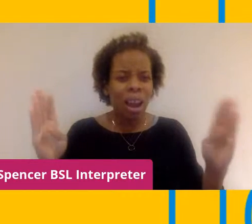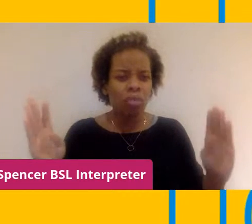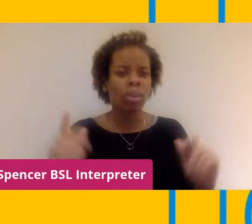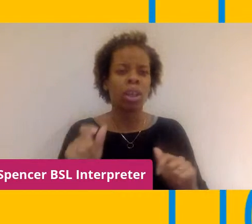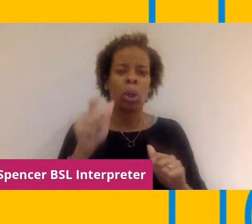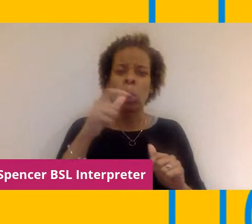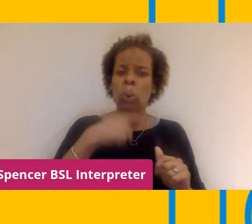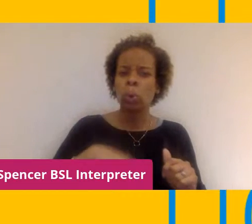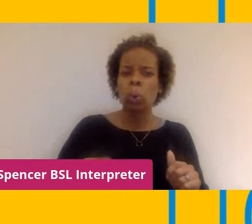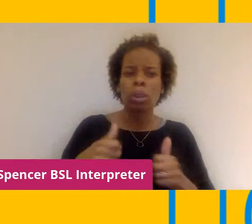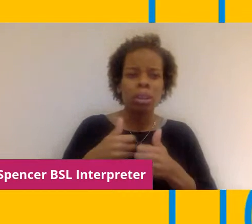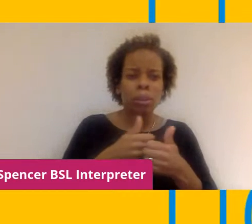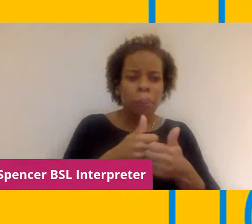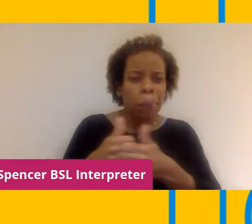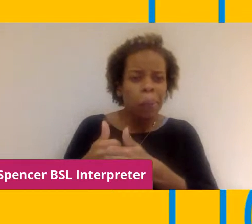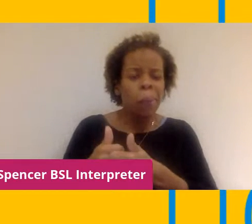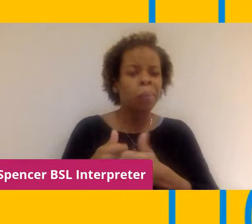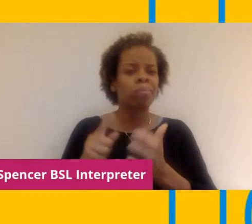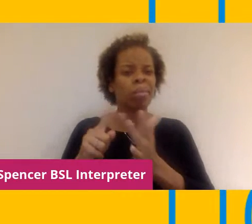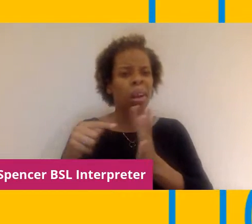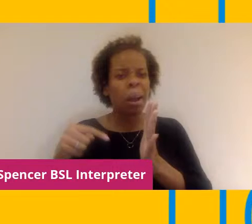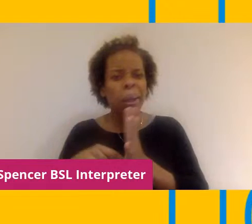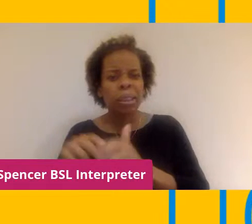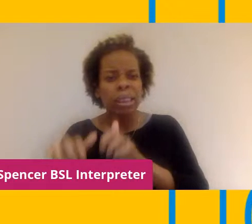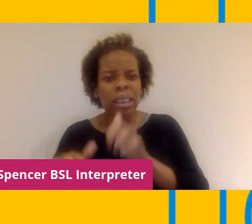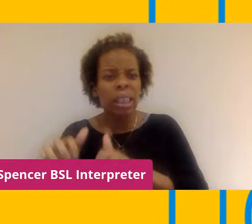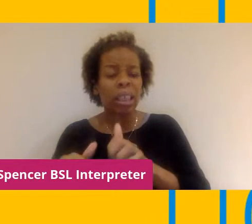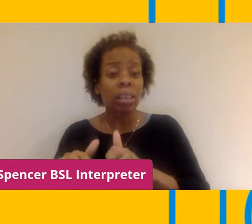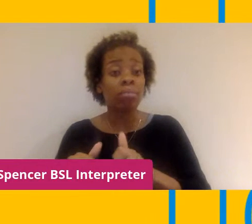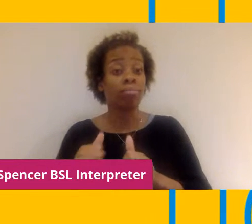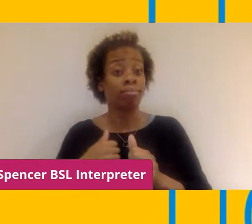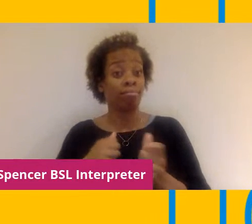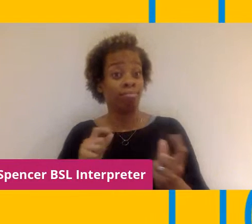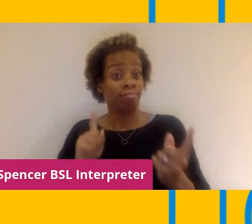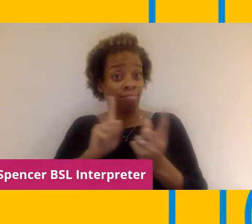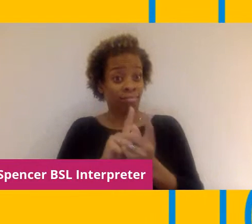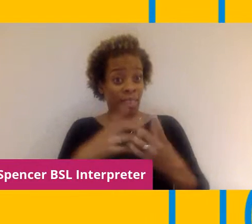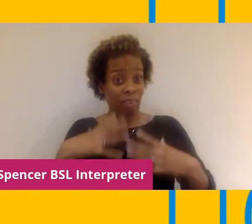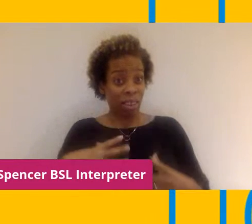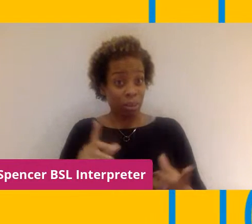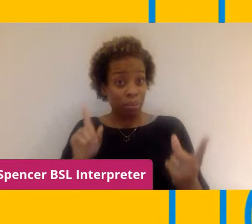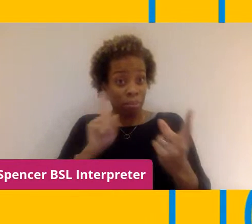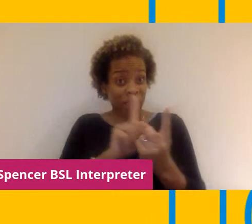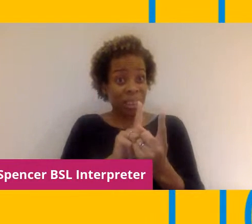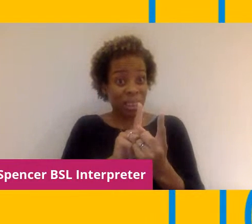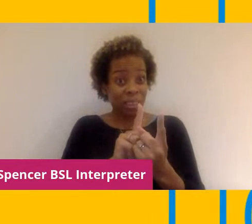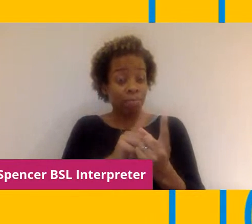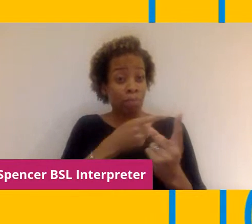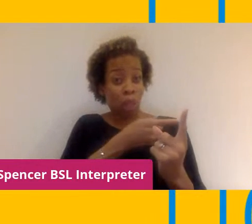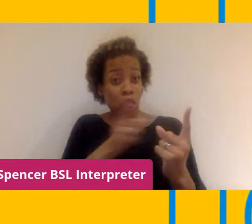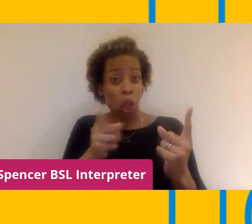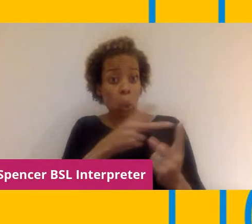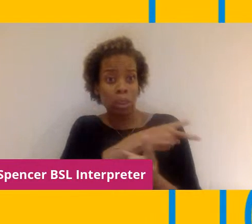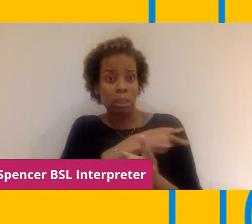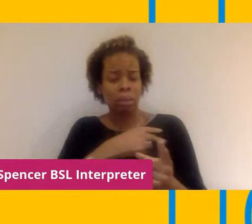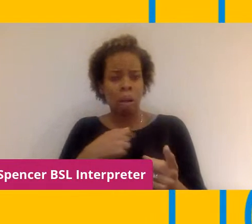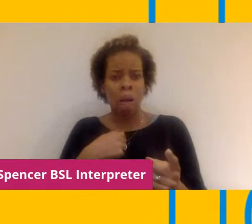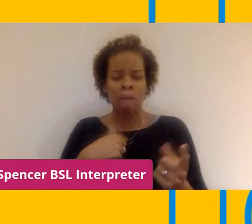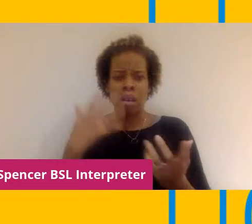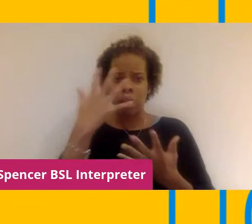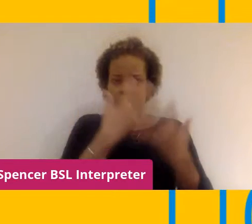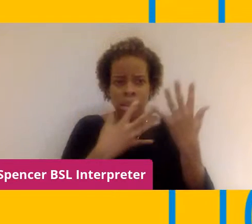support, IT, our staff are, increasingly experiencing issues around